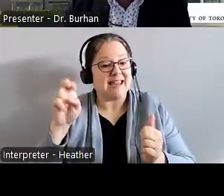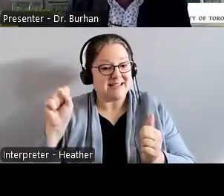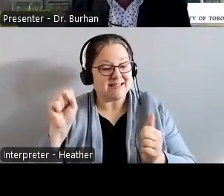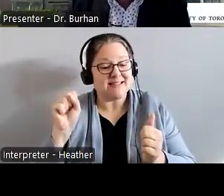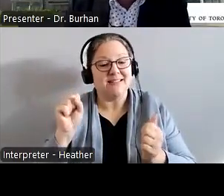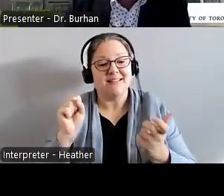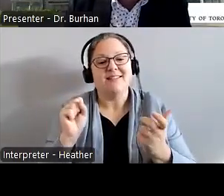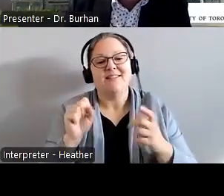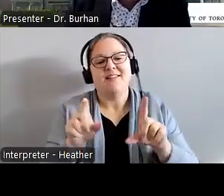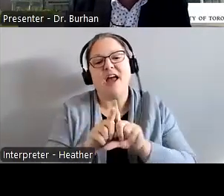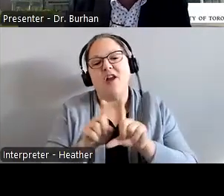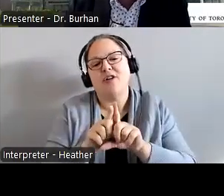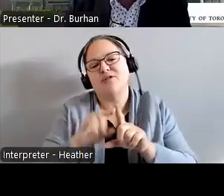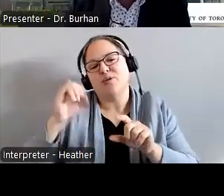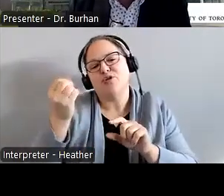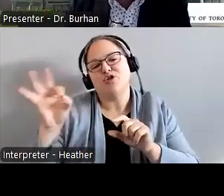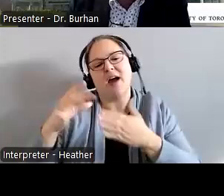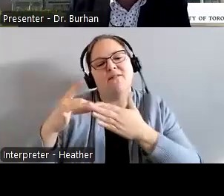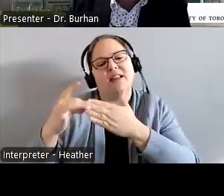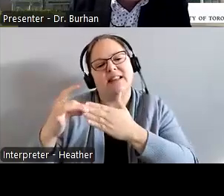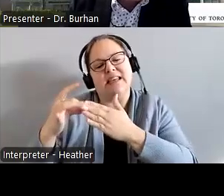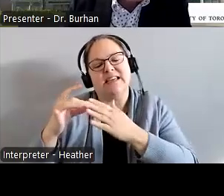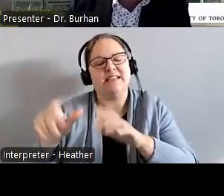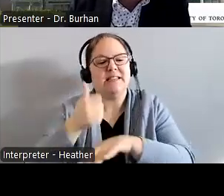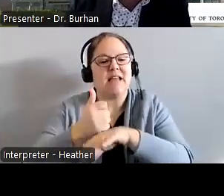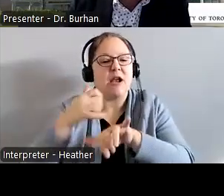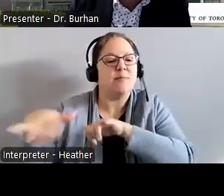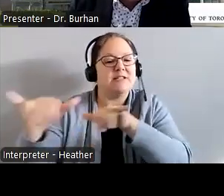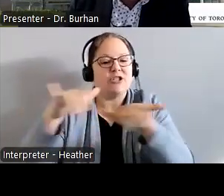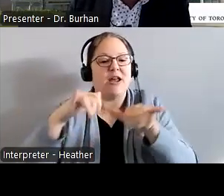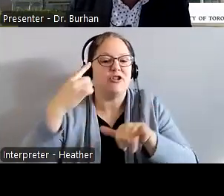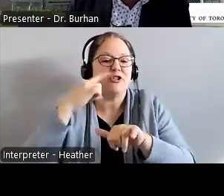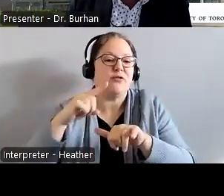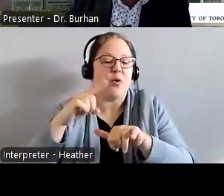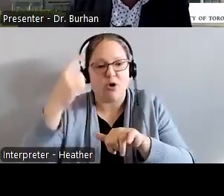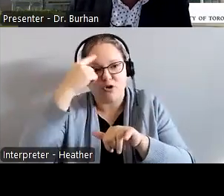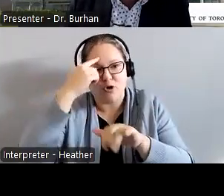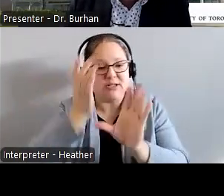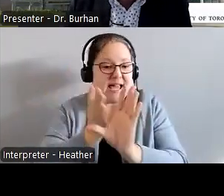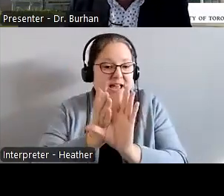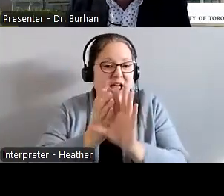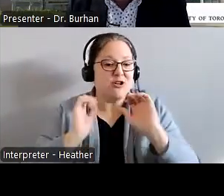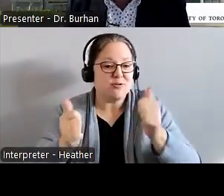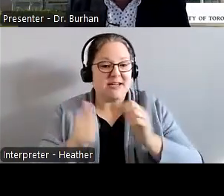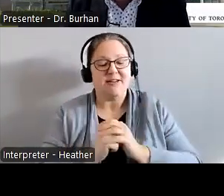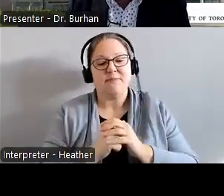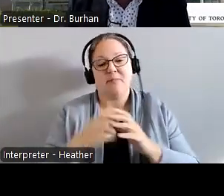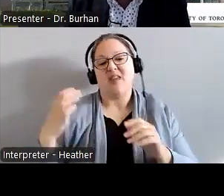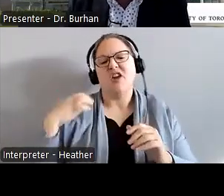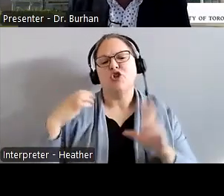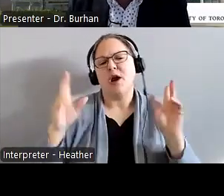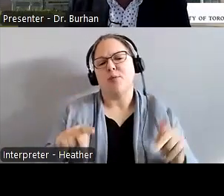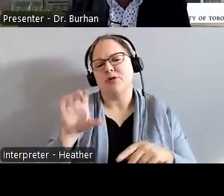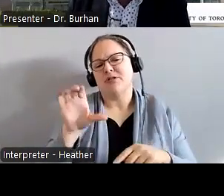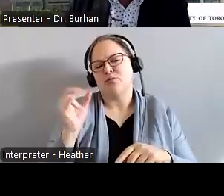Linus continued to lead the field and set the standards for both neurology and psychiatry. Dr. Eric Kane was the chair at the time, and